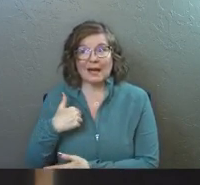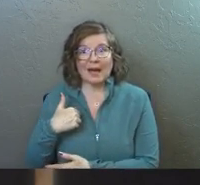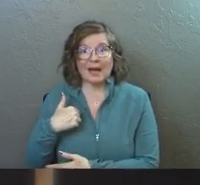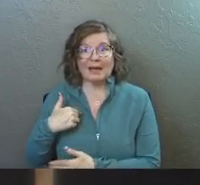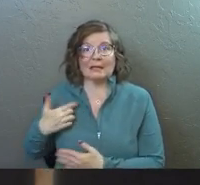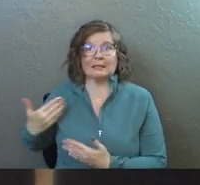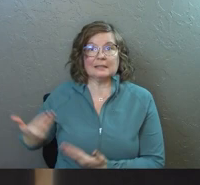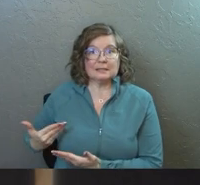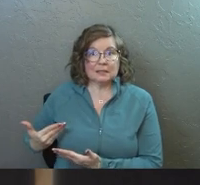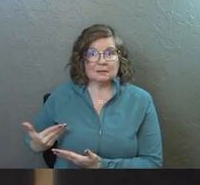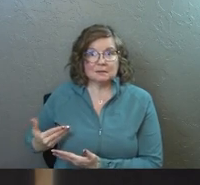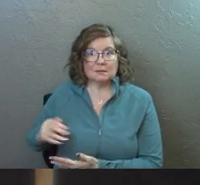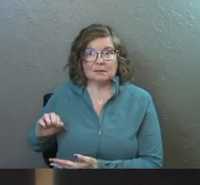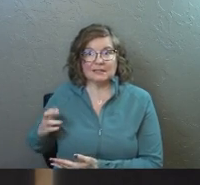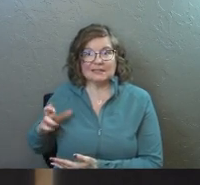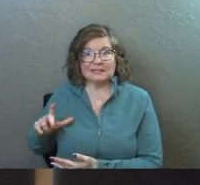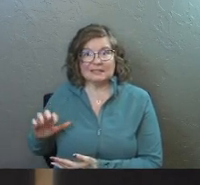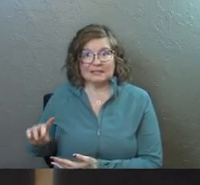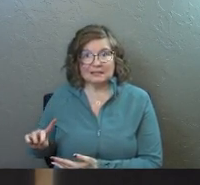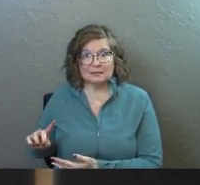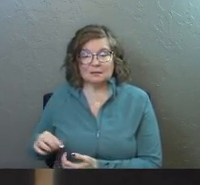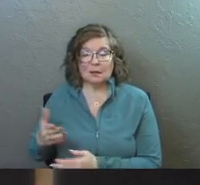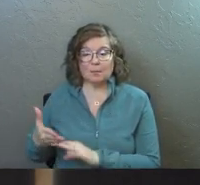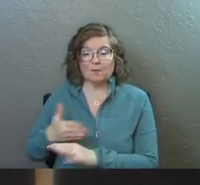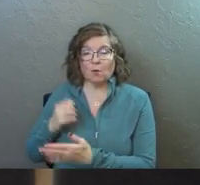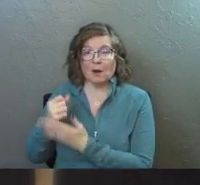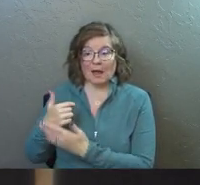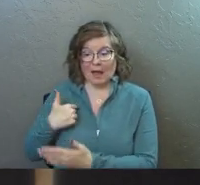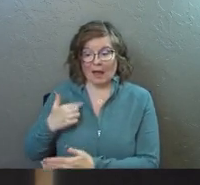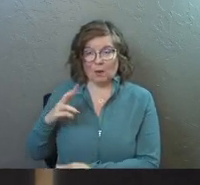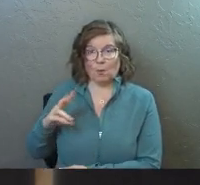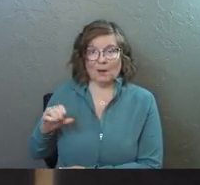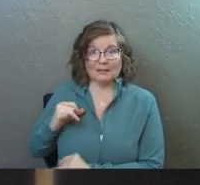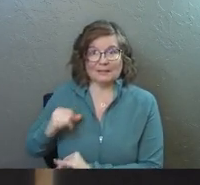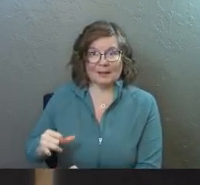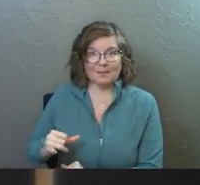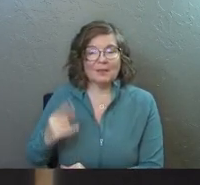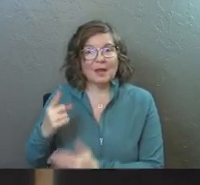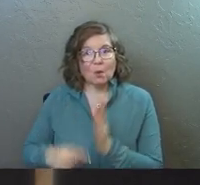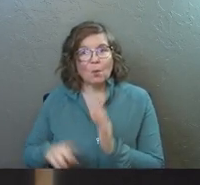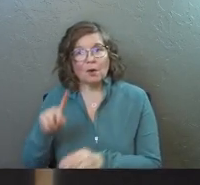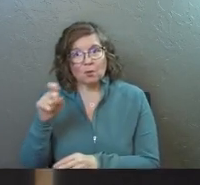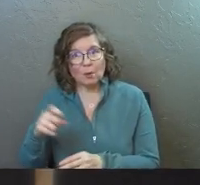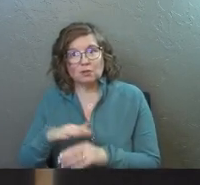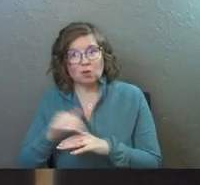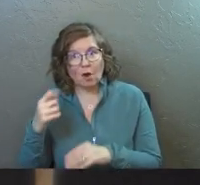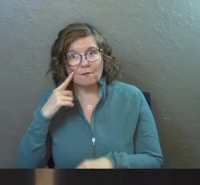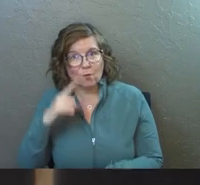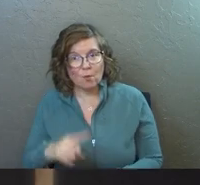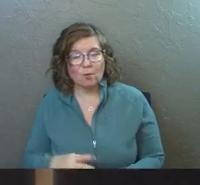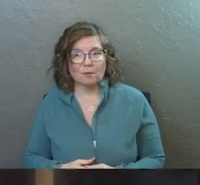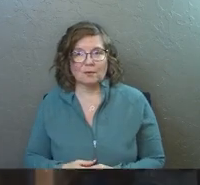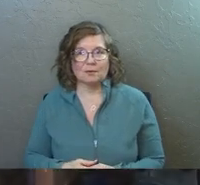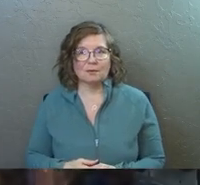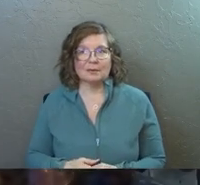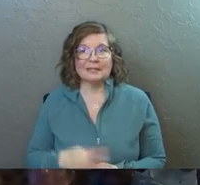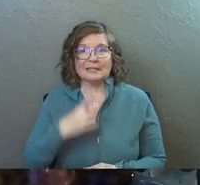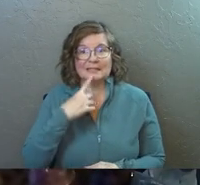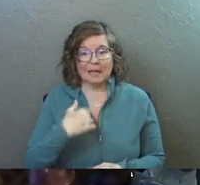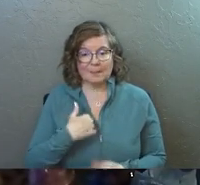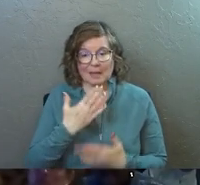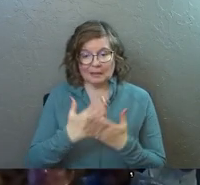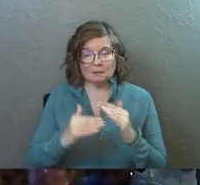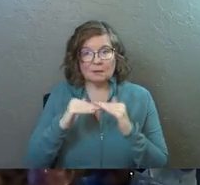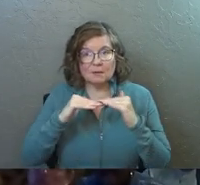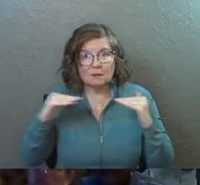I existed. Before Abraham was, I was. That's what the question called for. Is tell me